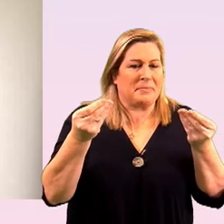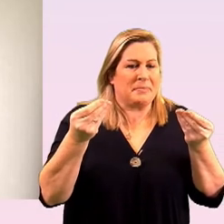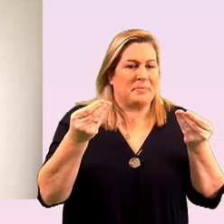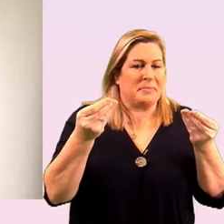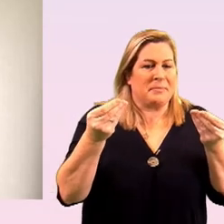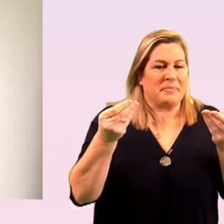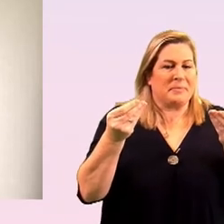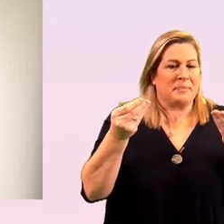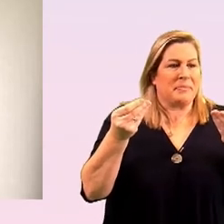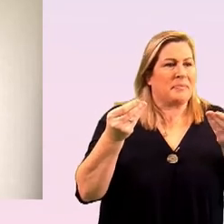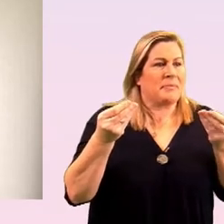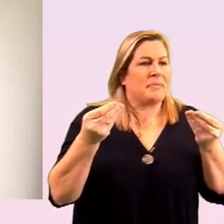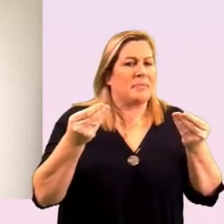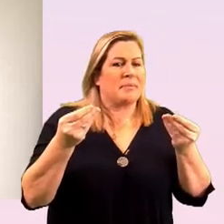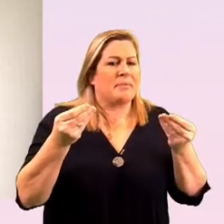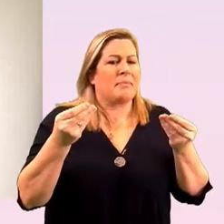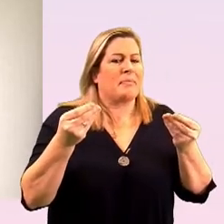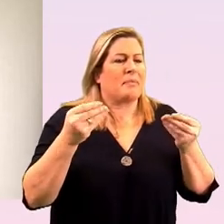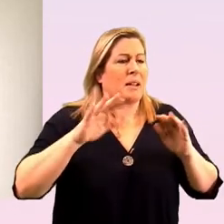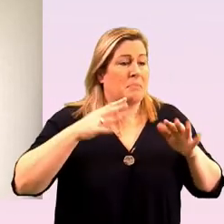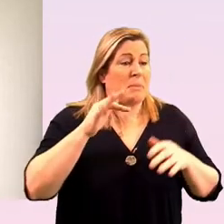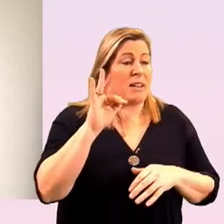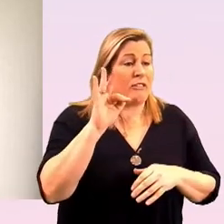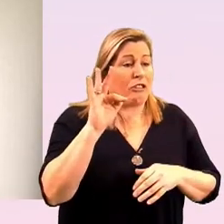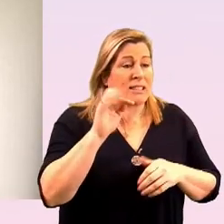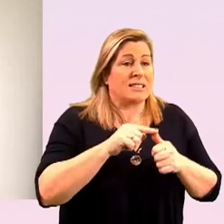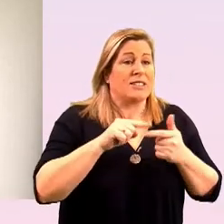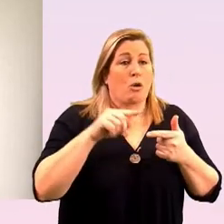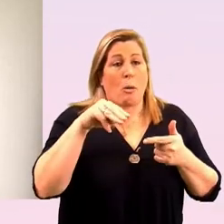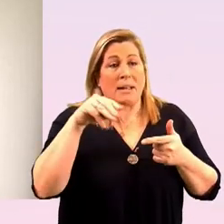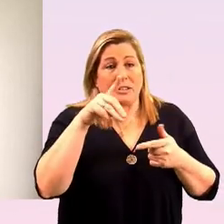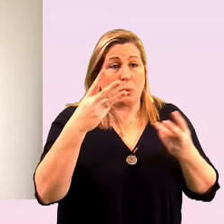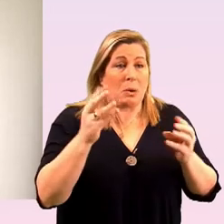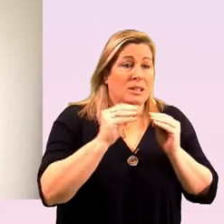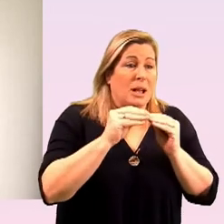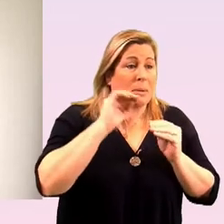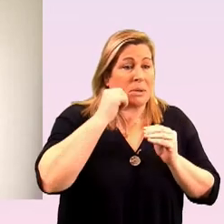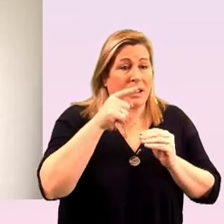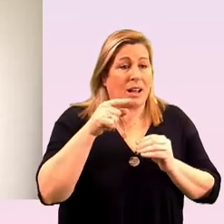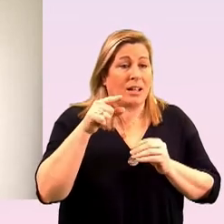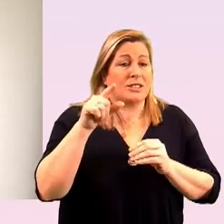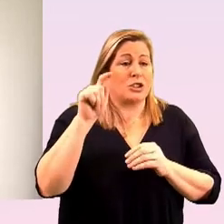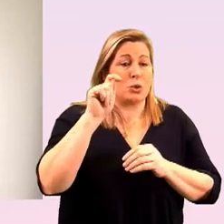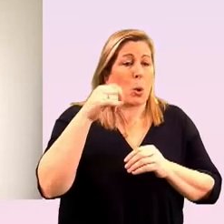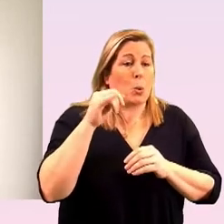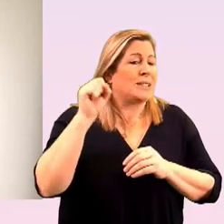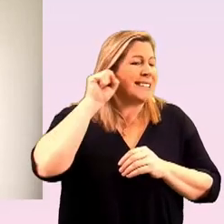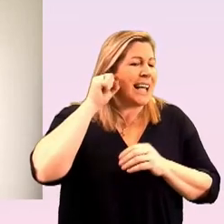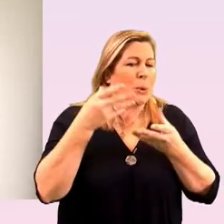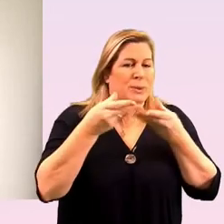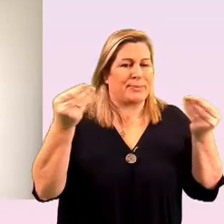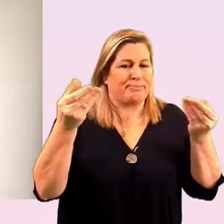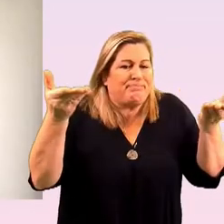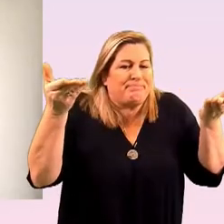Okay. Francis or Martina, what about you? Do either of you want to kind of jump in really quick on kind of the future of